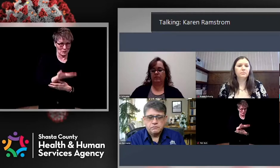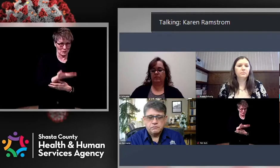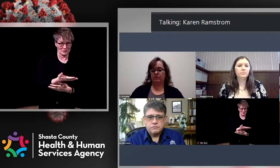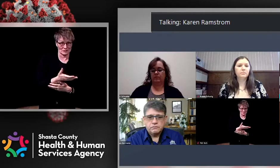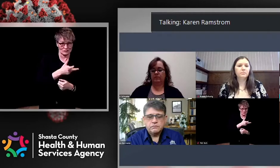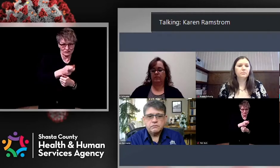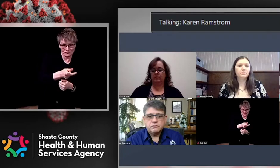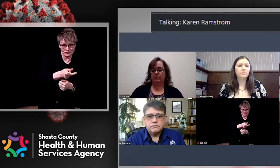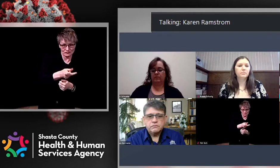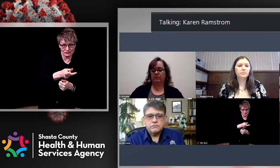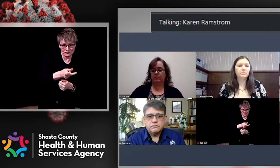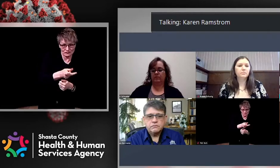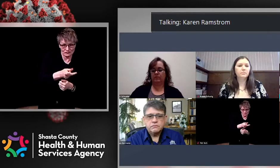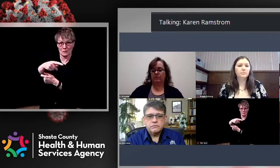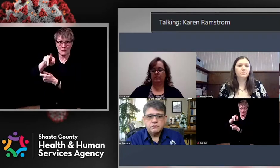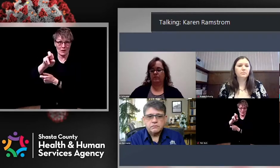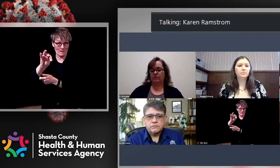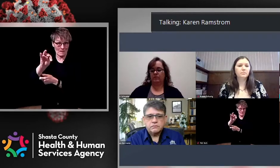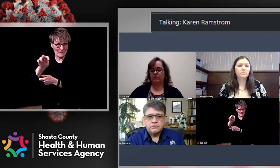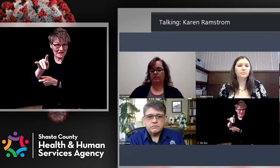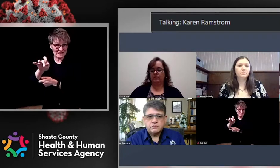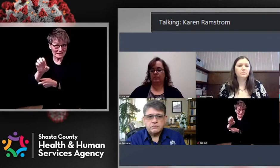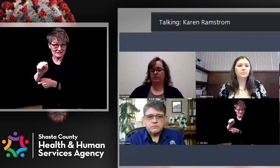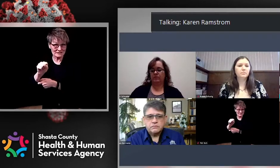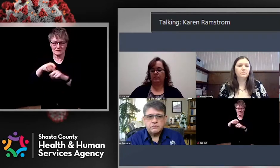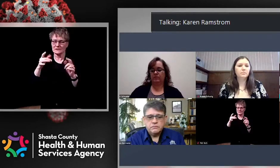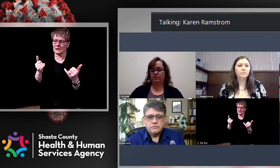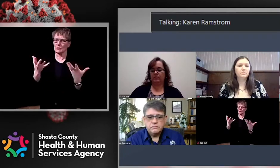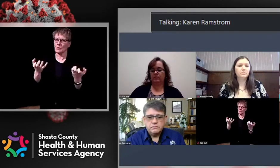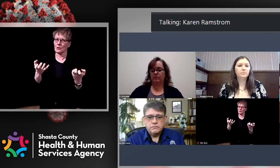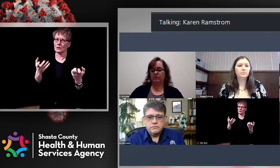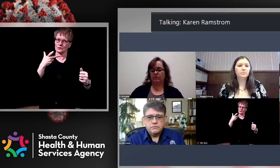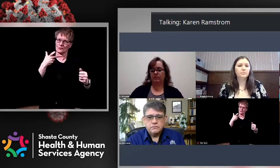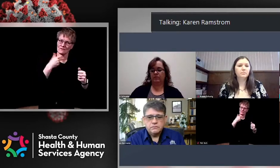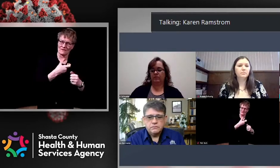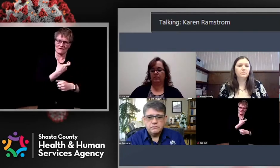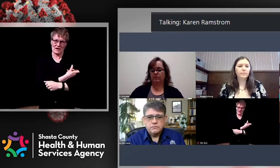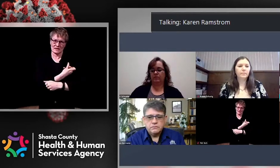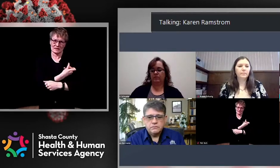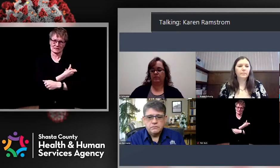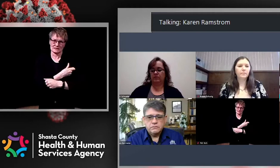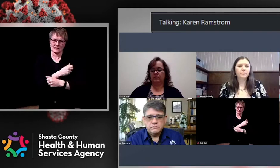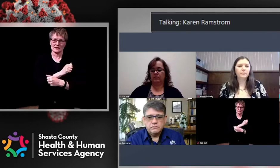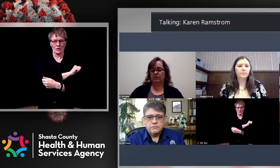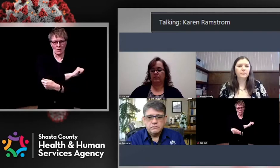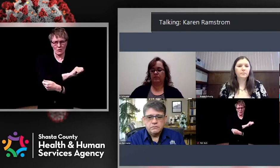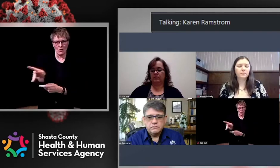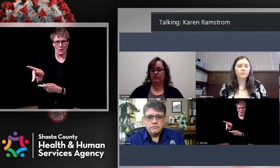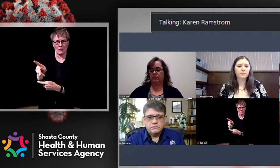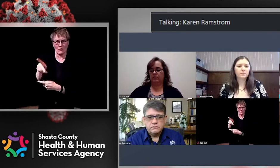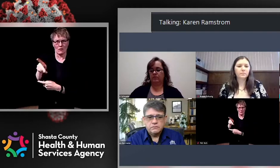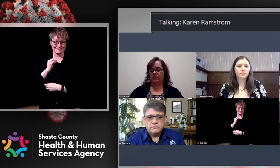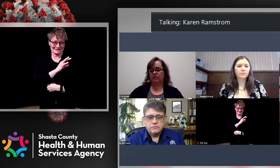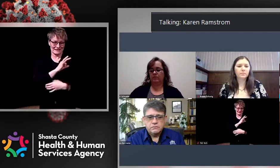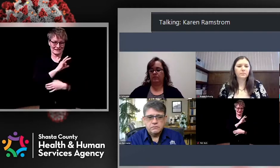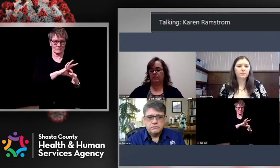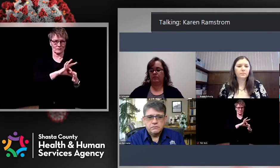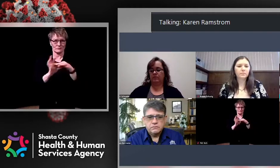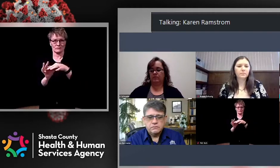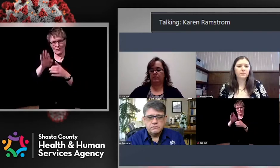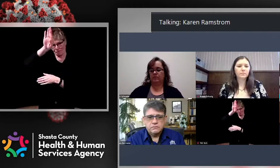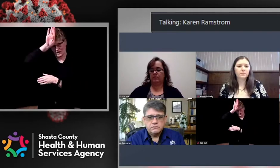our various fire departments to get their medical personnel enrolled.